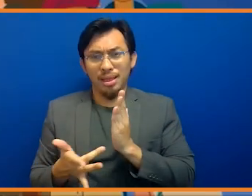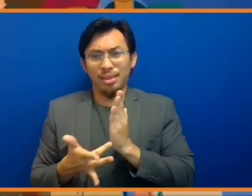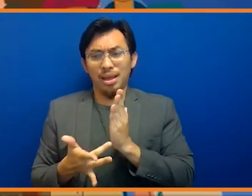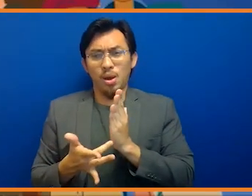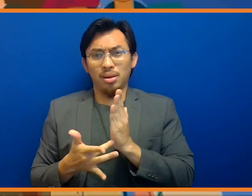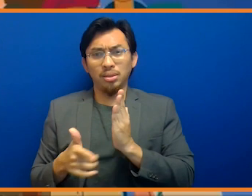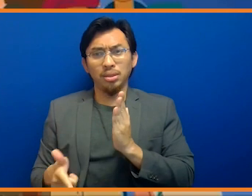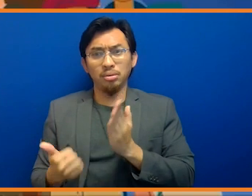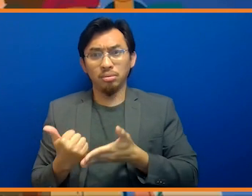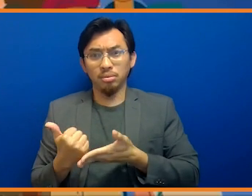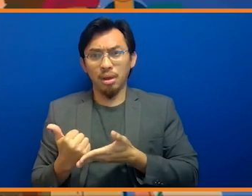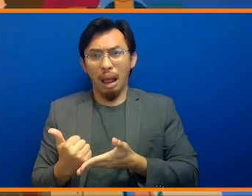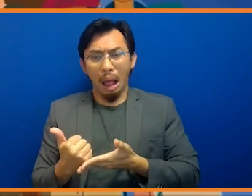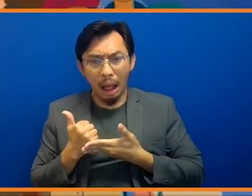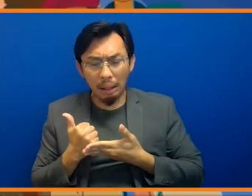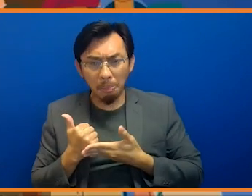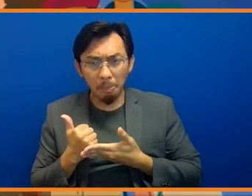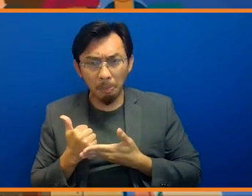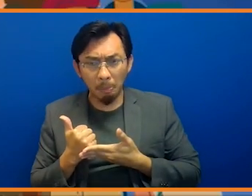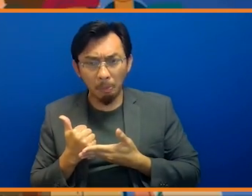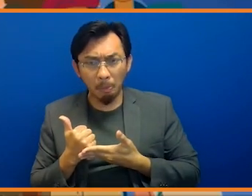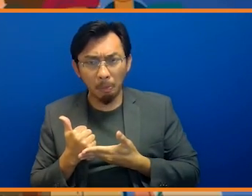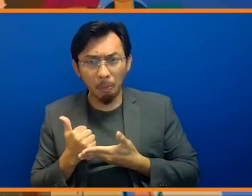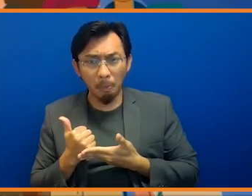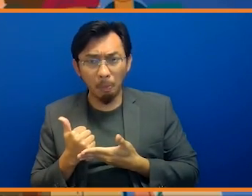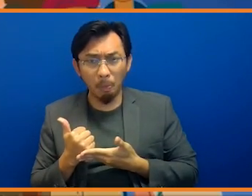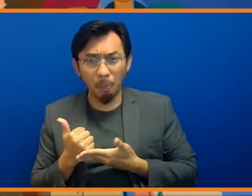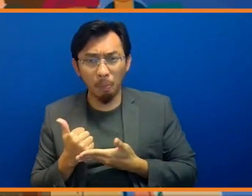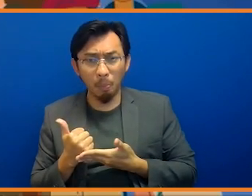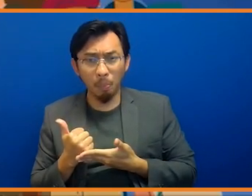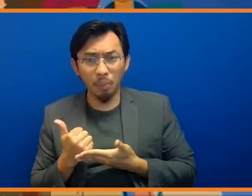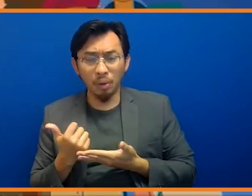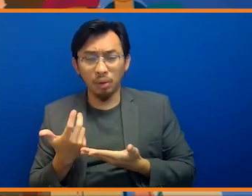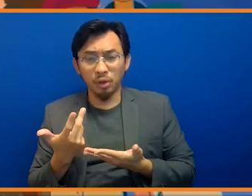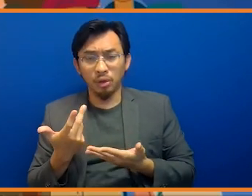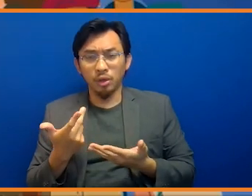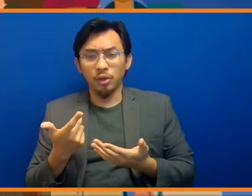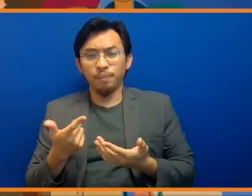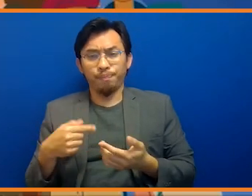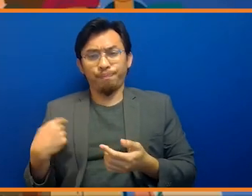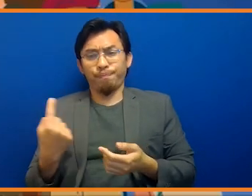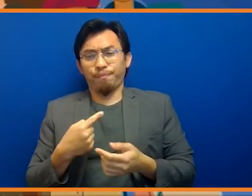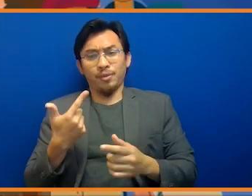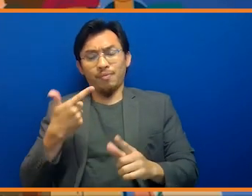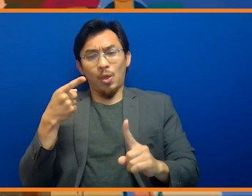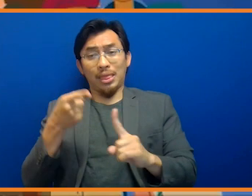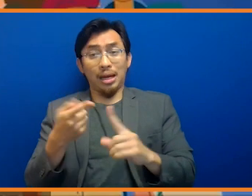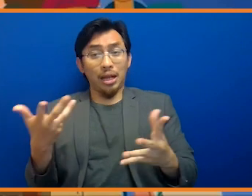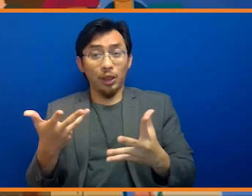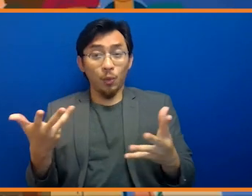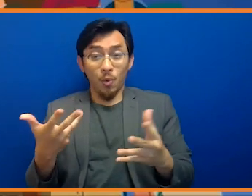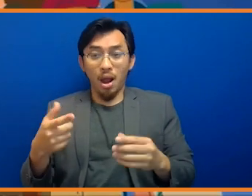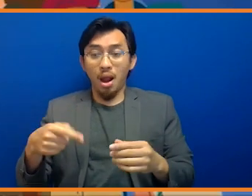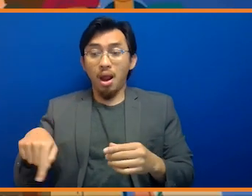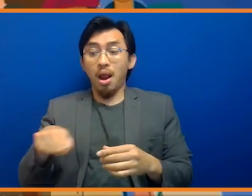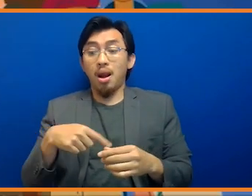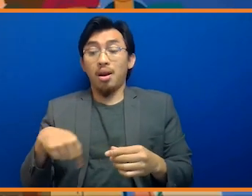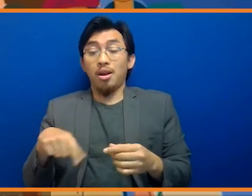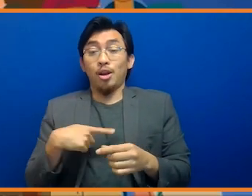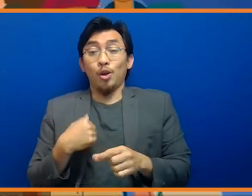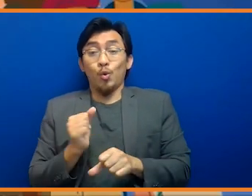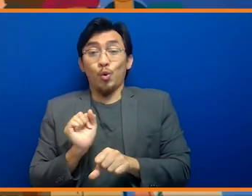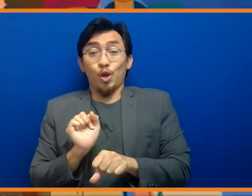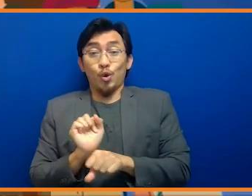is helping this. But our target is when we are doing